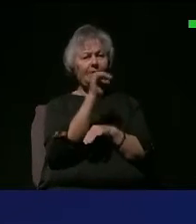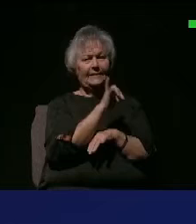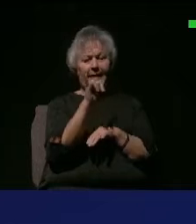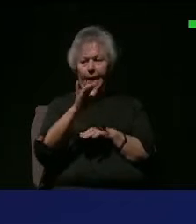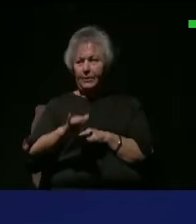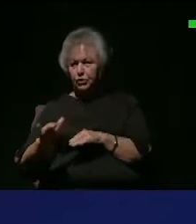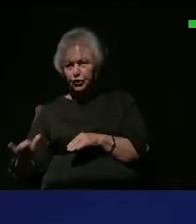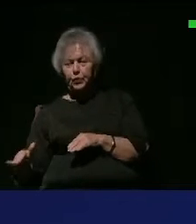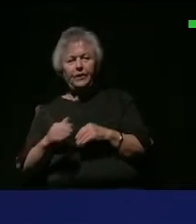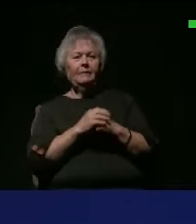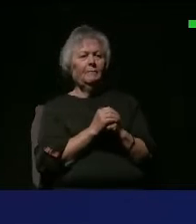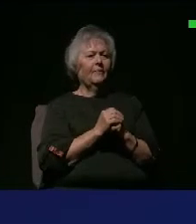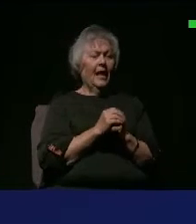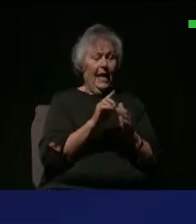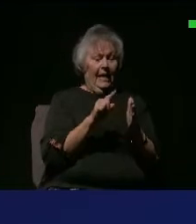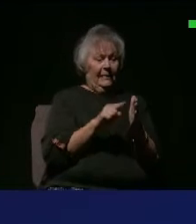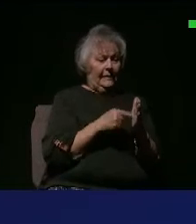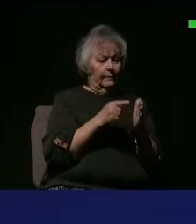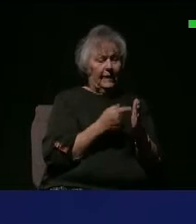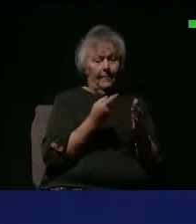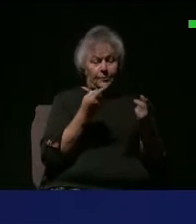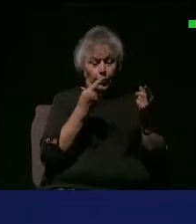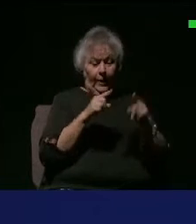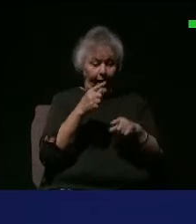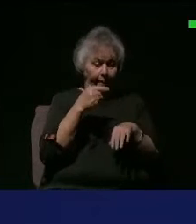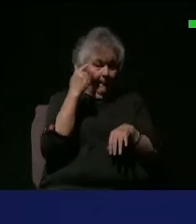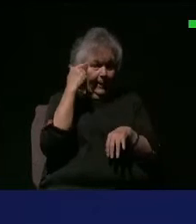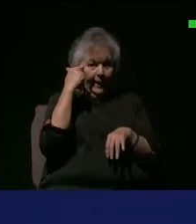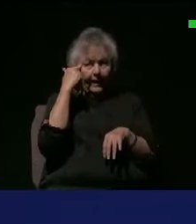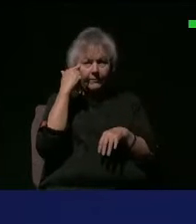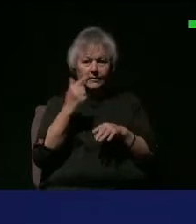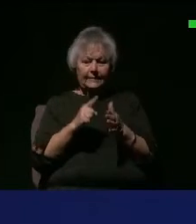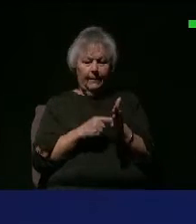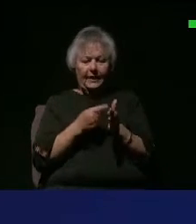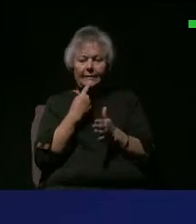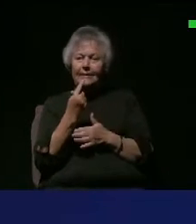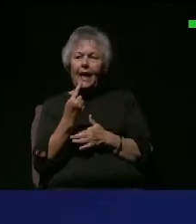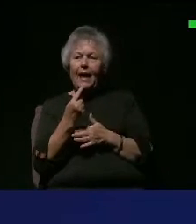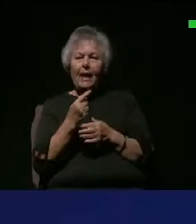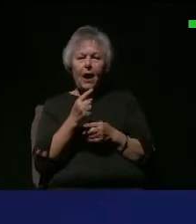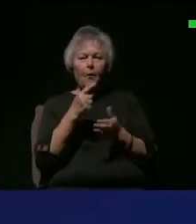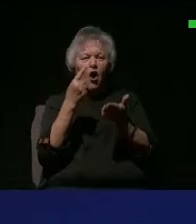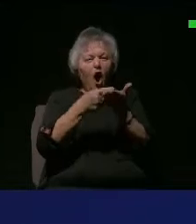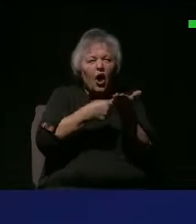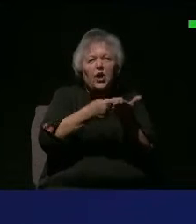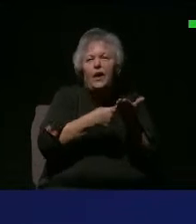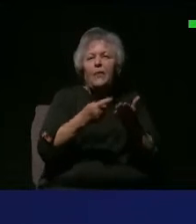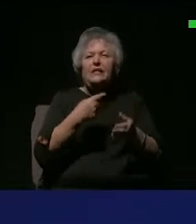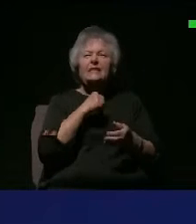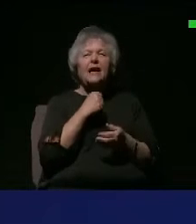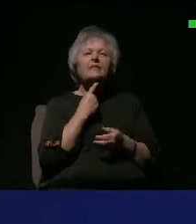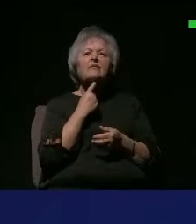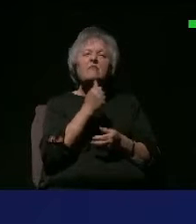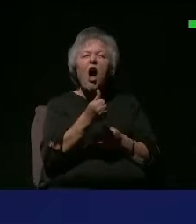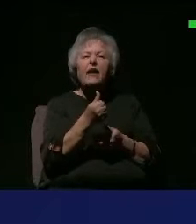in their relationships. Sometimes when we run out of anything to say and we're in an argument and we think we're losing, we just pull out the fair card. Yeah,